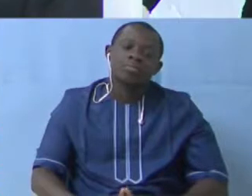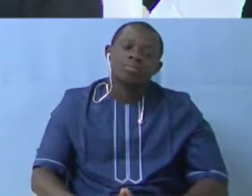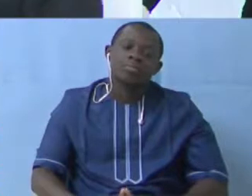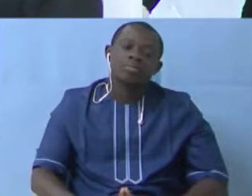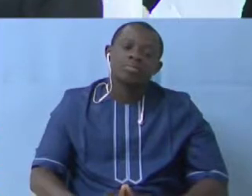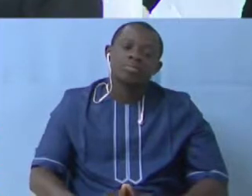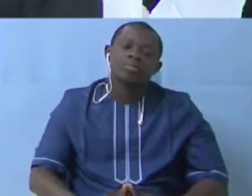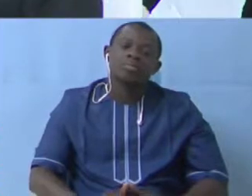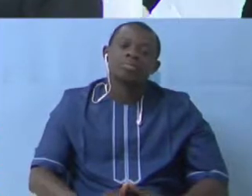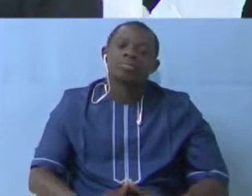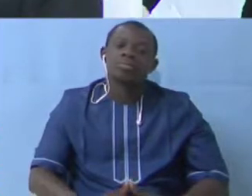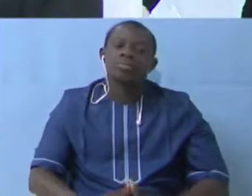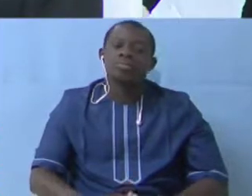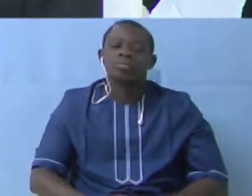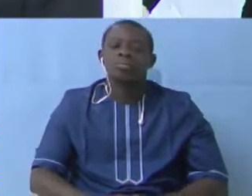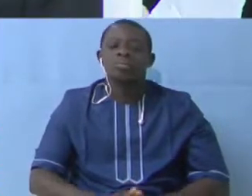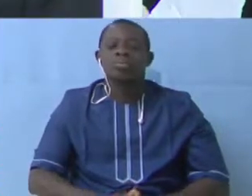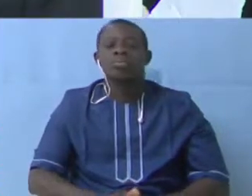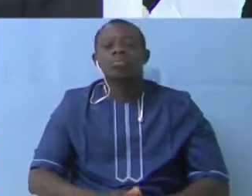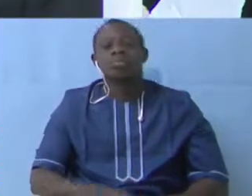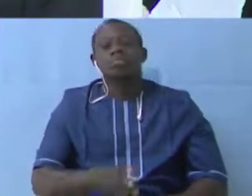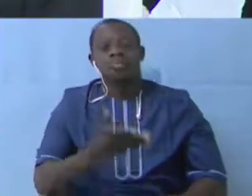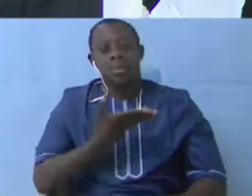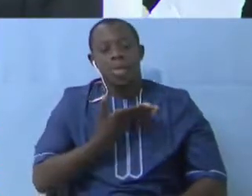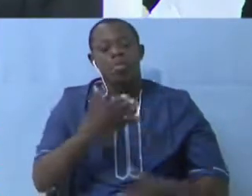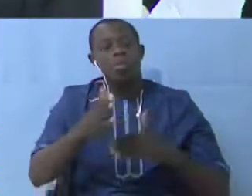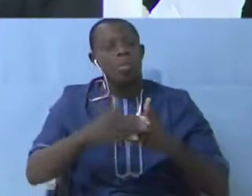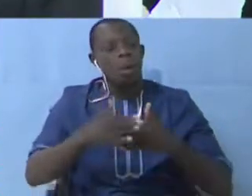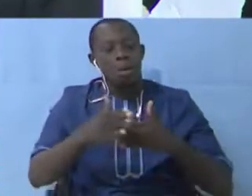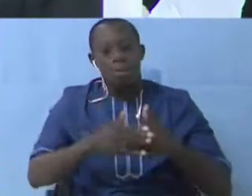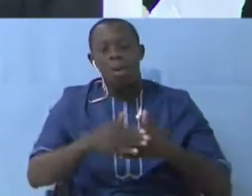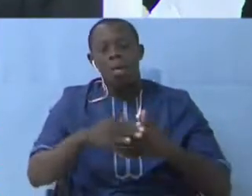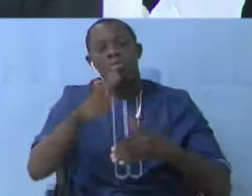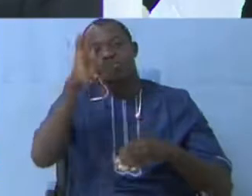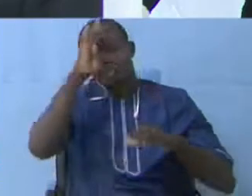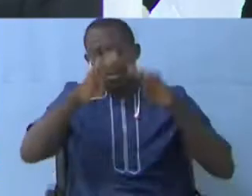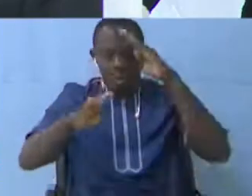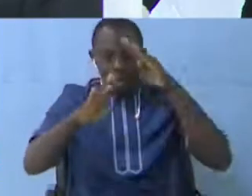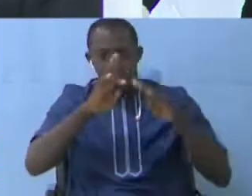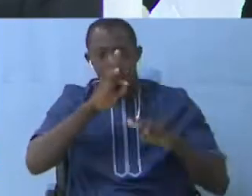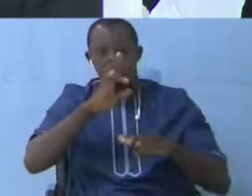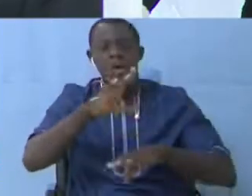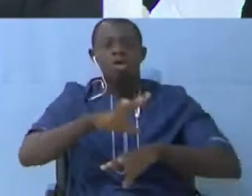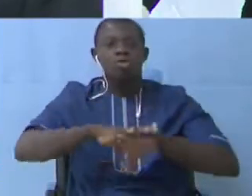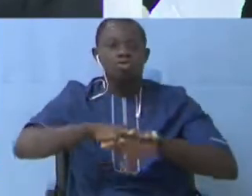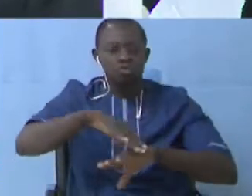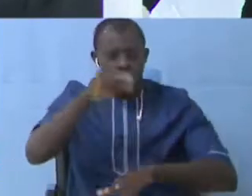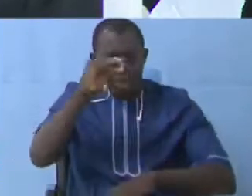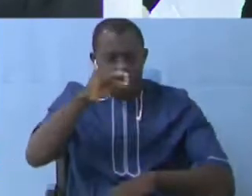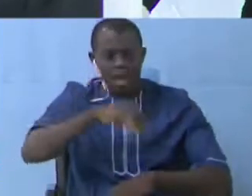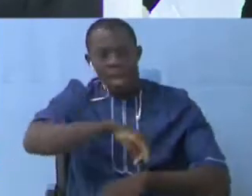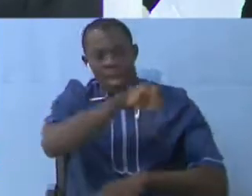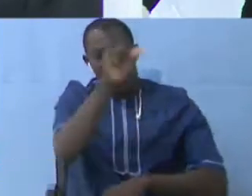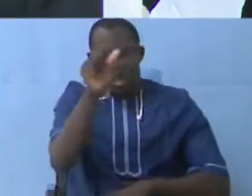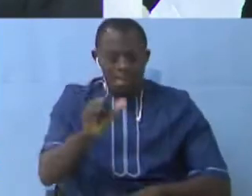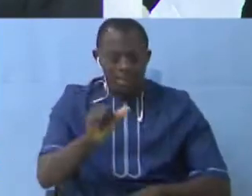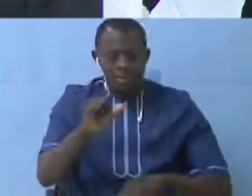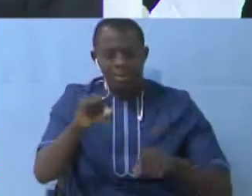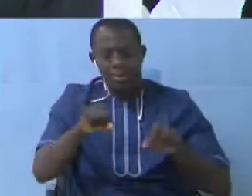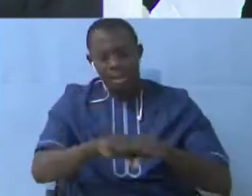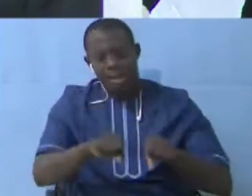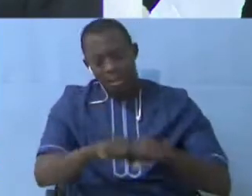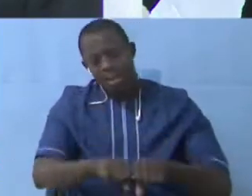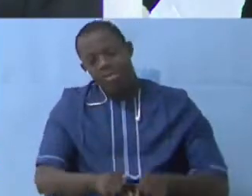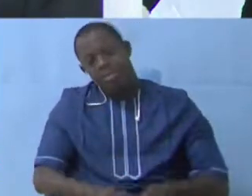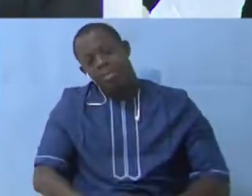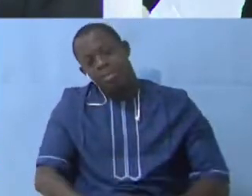A lot of credit goes to Sweden and Senegal. li nga xam ne nag moo di tagga gi yëpp mu ngi war a dem nag ci Sweden